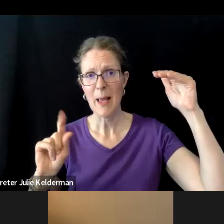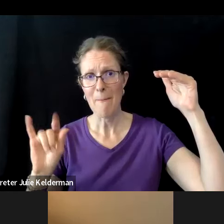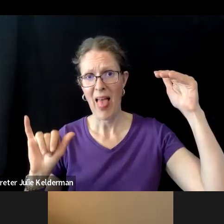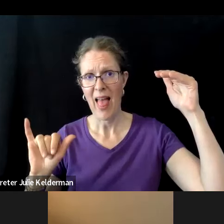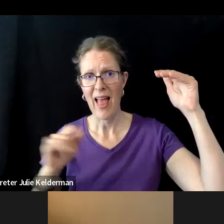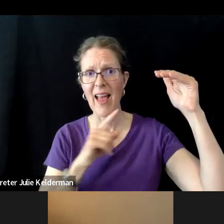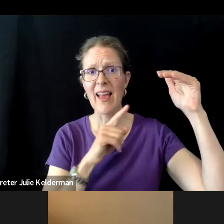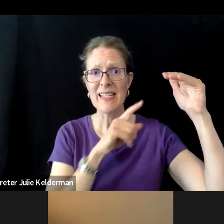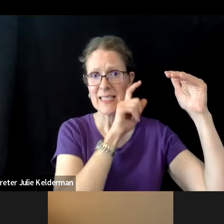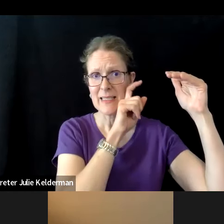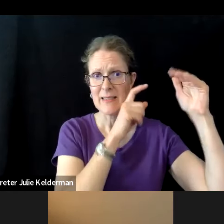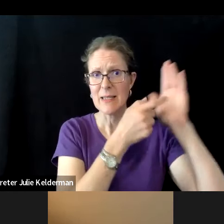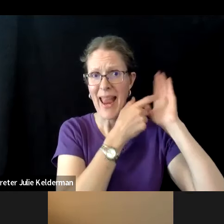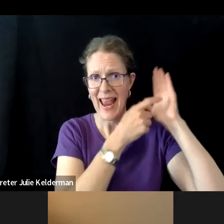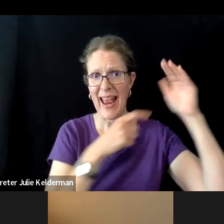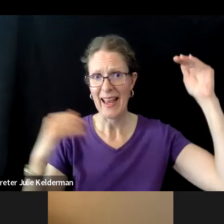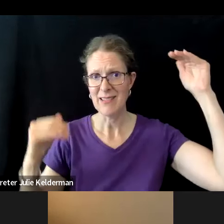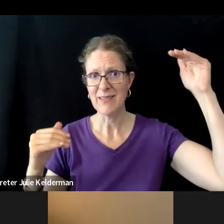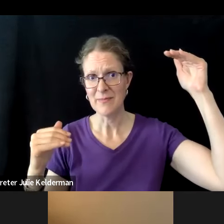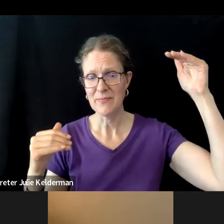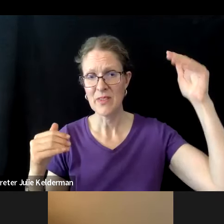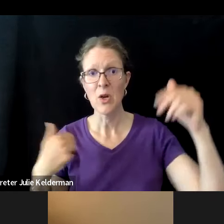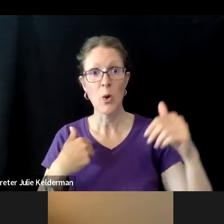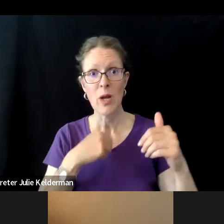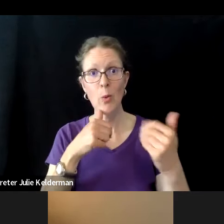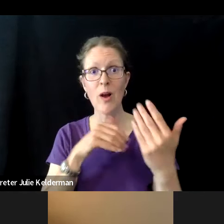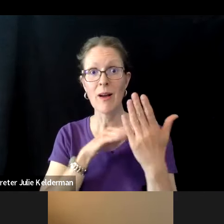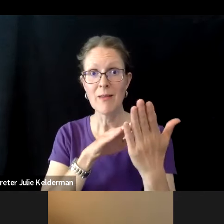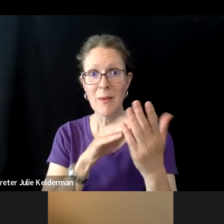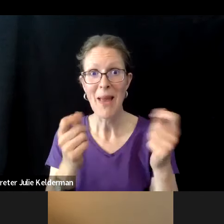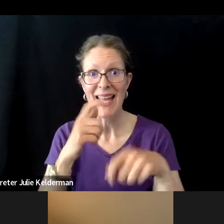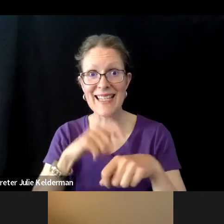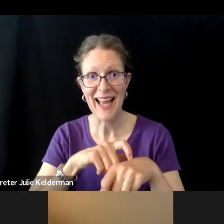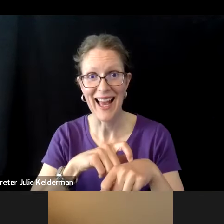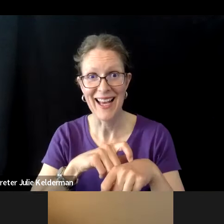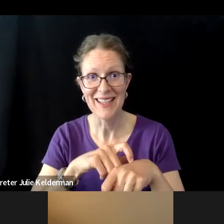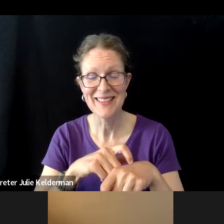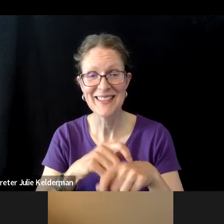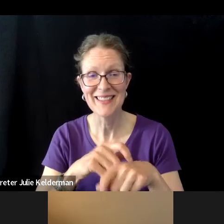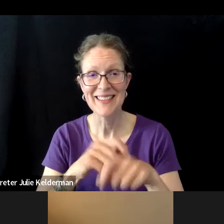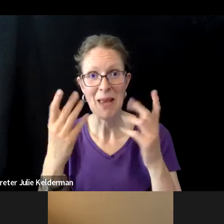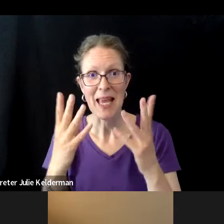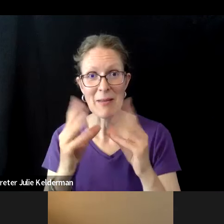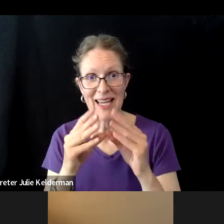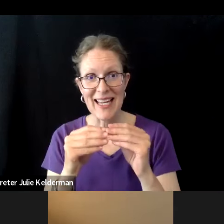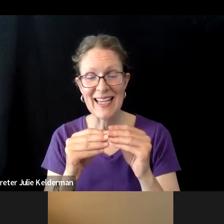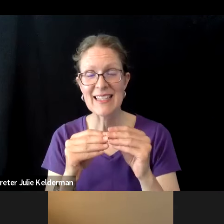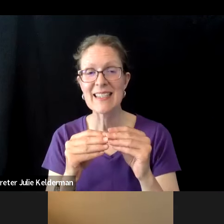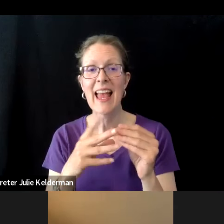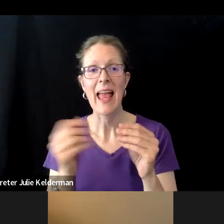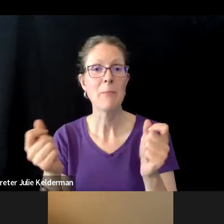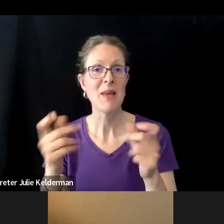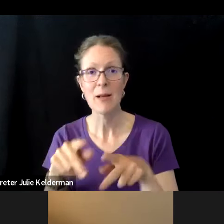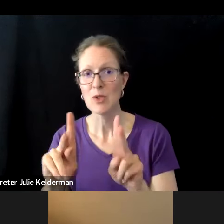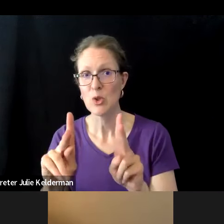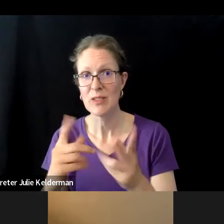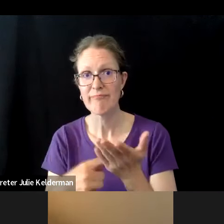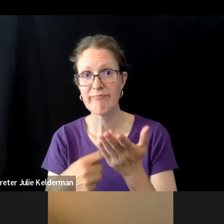So we will be before you many times. We'll have lots of meetings, and there'll be lots of opportunities to chat